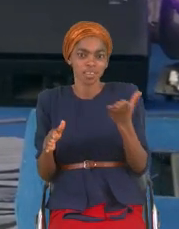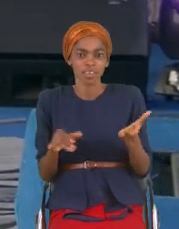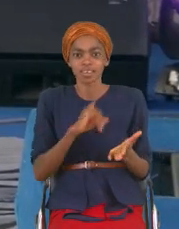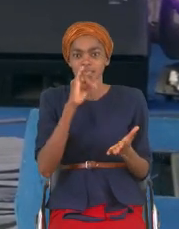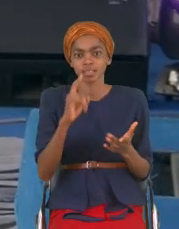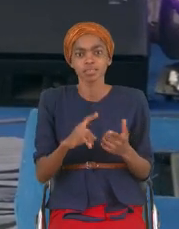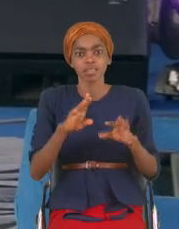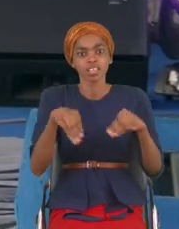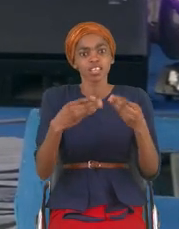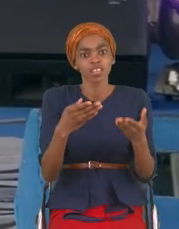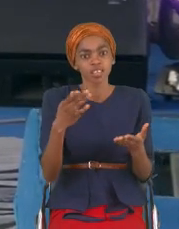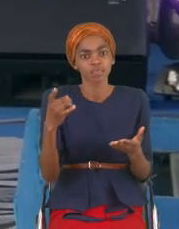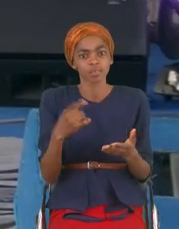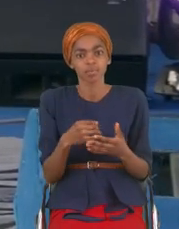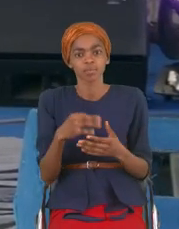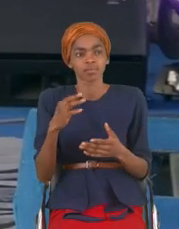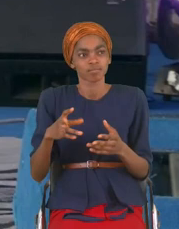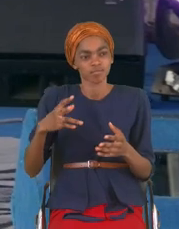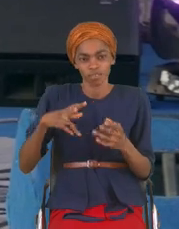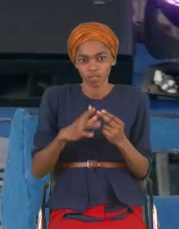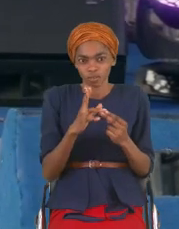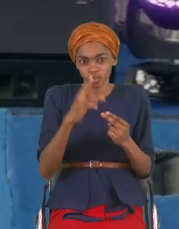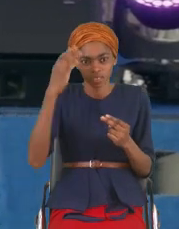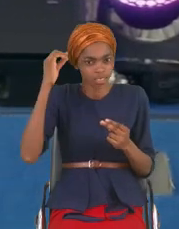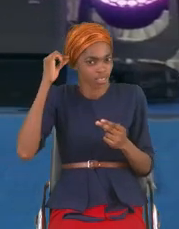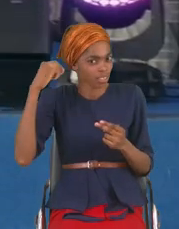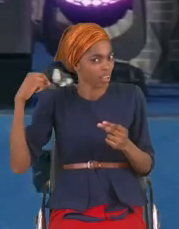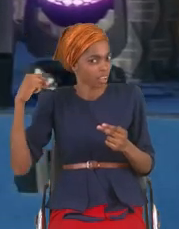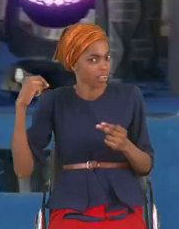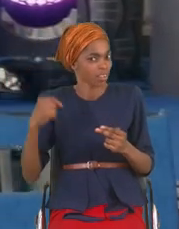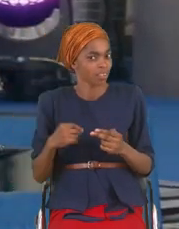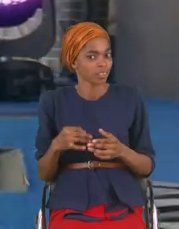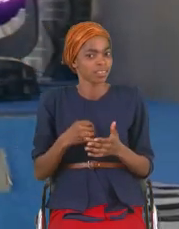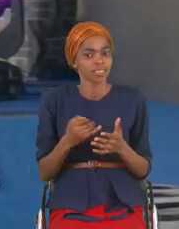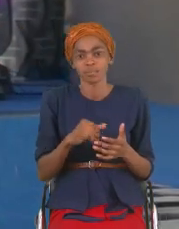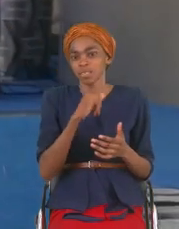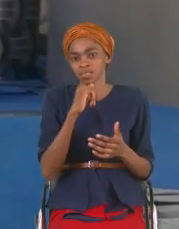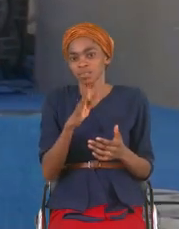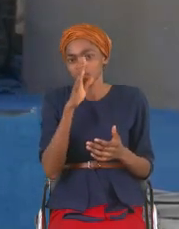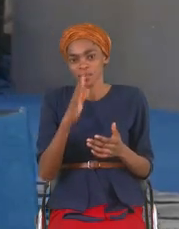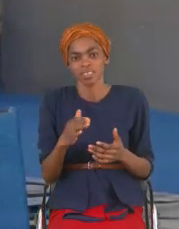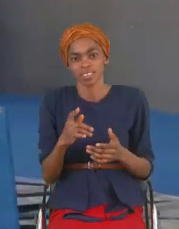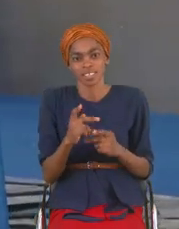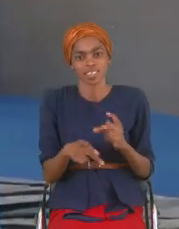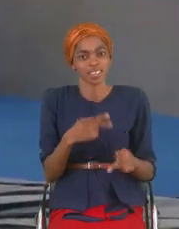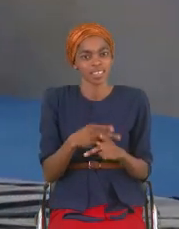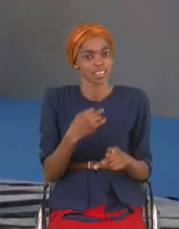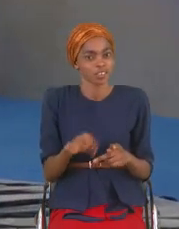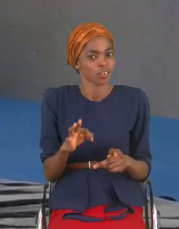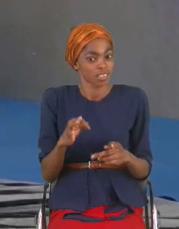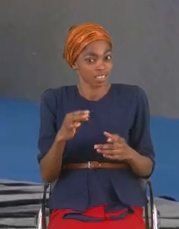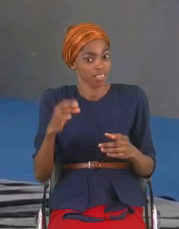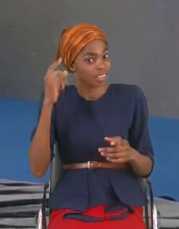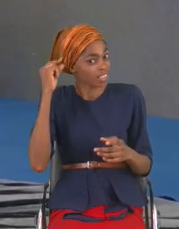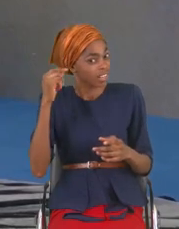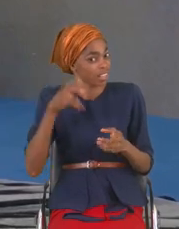give him an air cord. It may not be a kind of air cord he likes, because now they're trying to